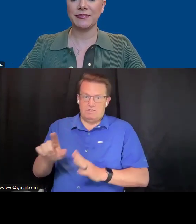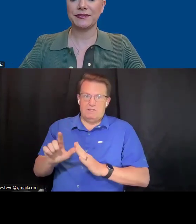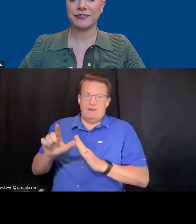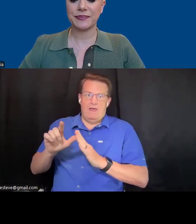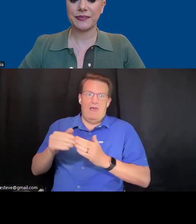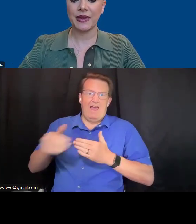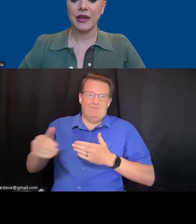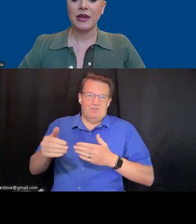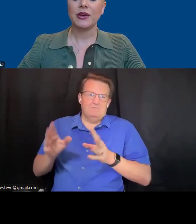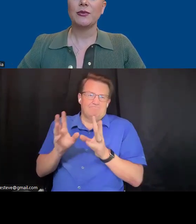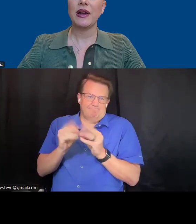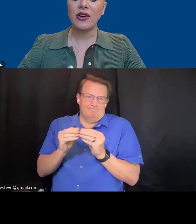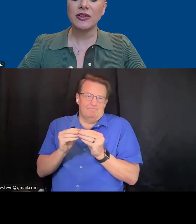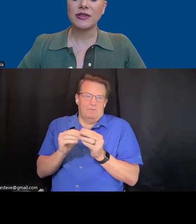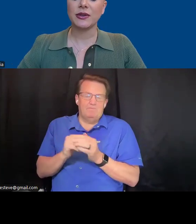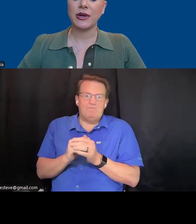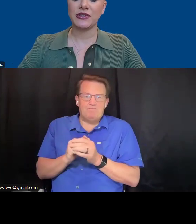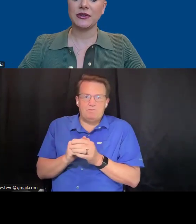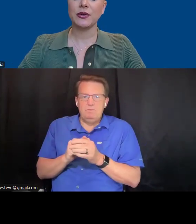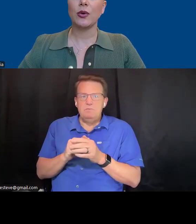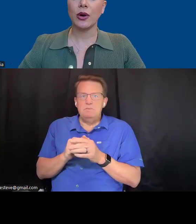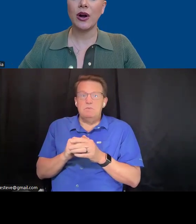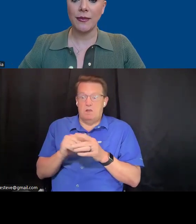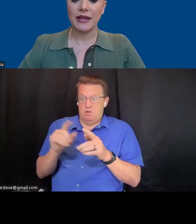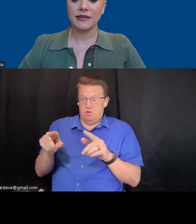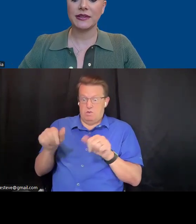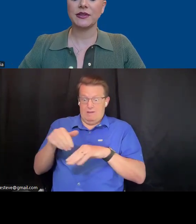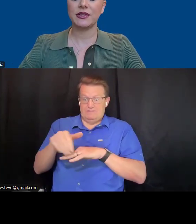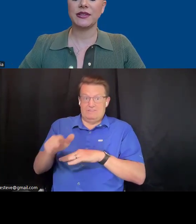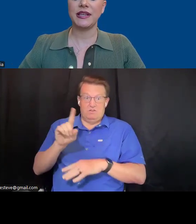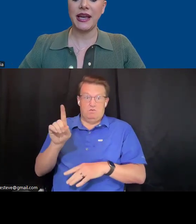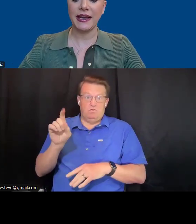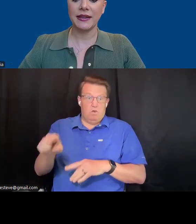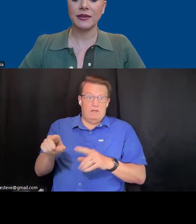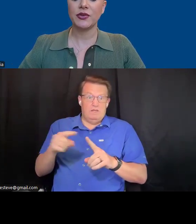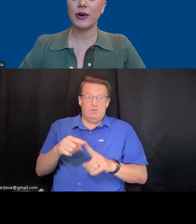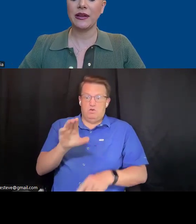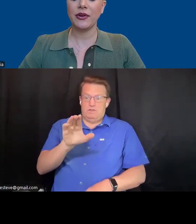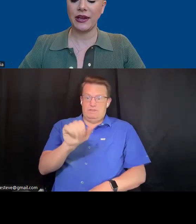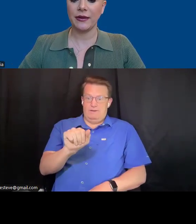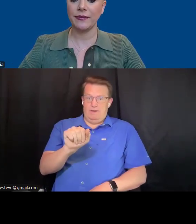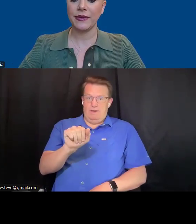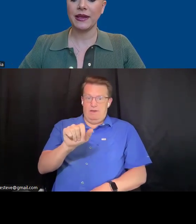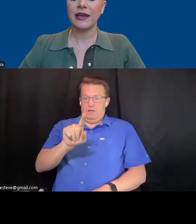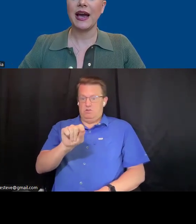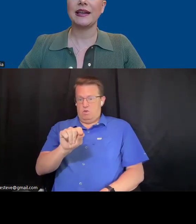presentation. You may also send questions or comments to